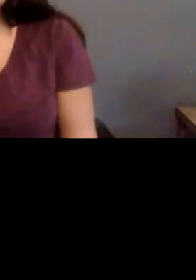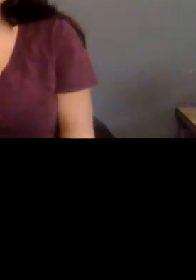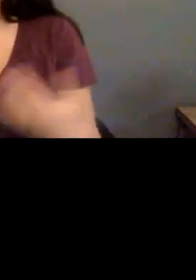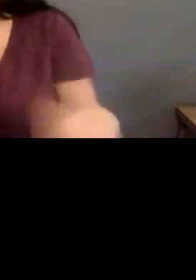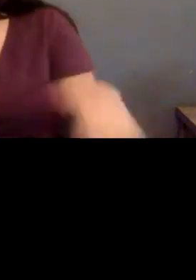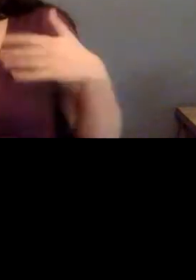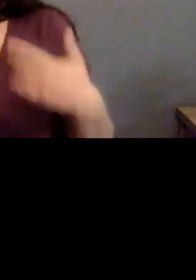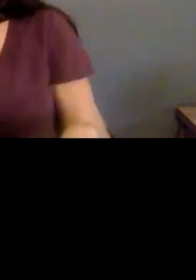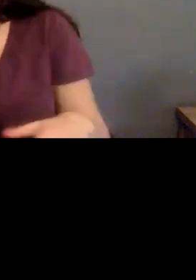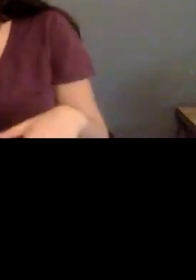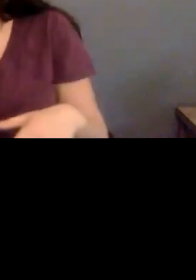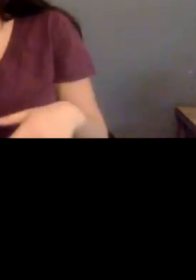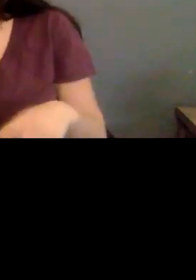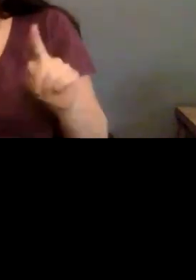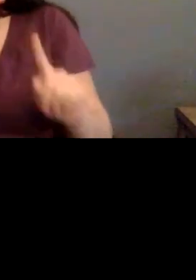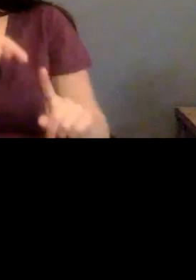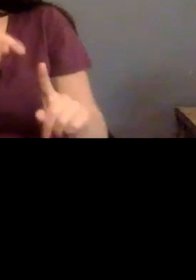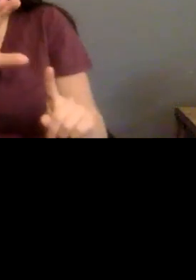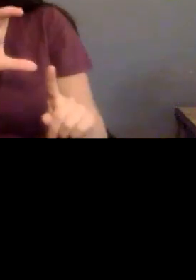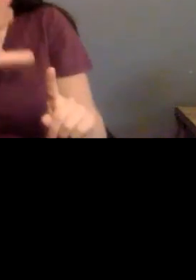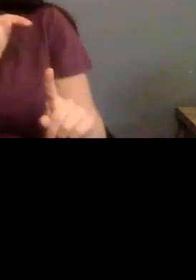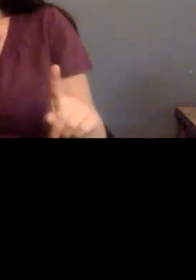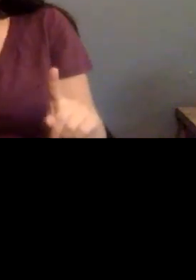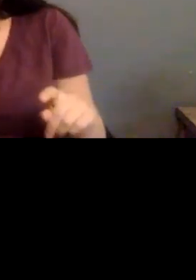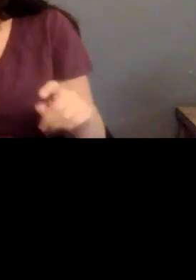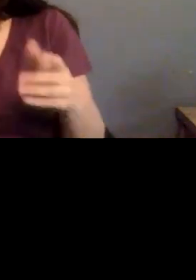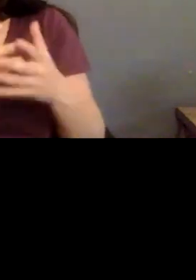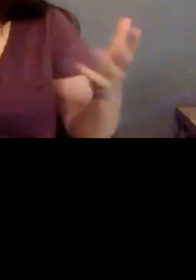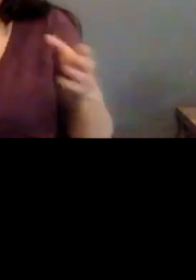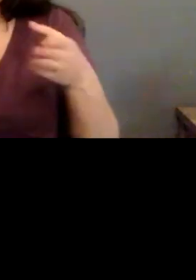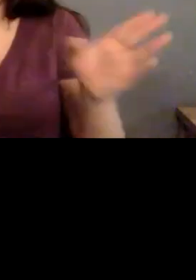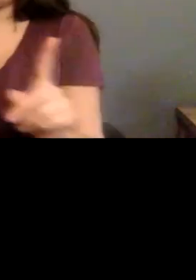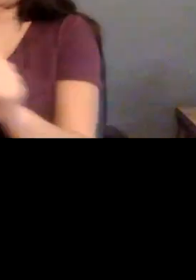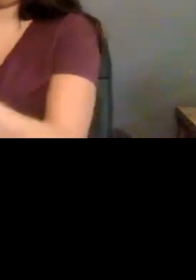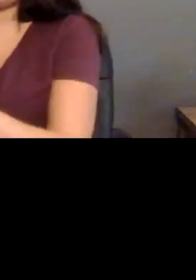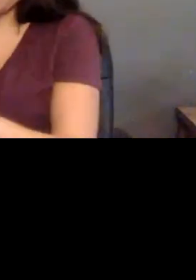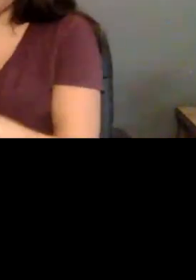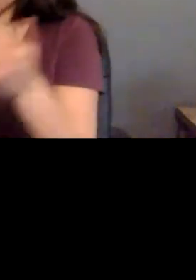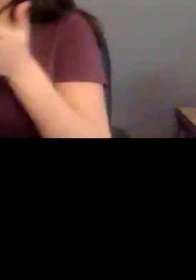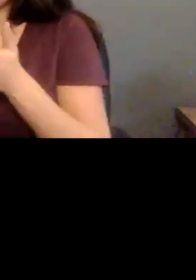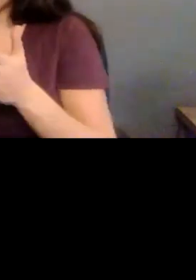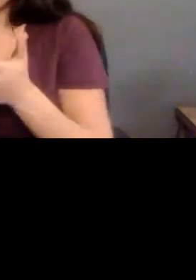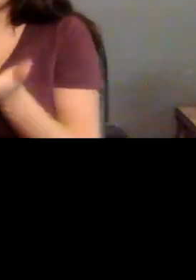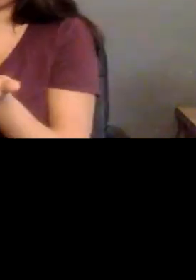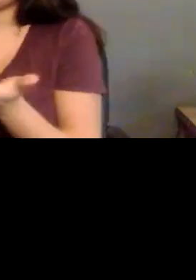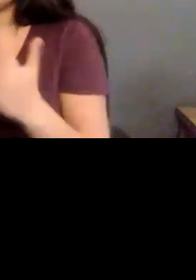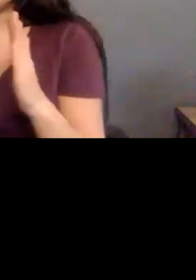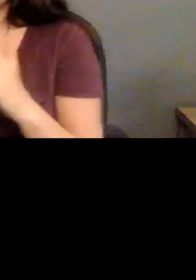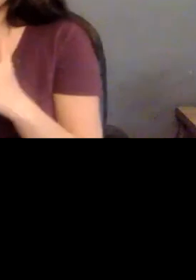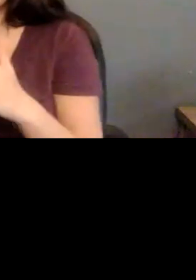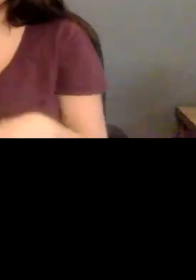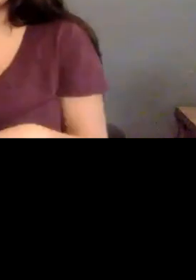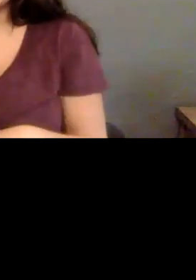tremendous generalizability of CBT-TS to many marginalized communities. For example,